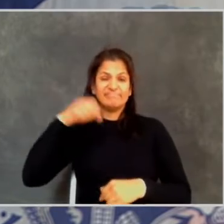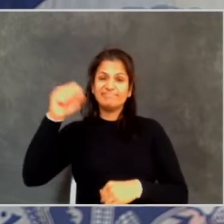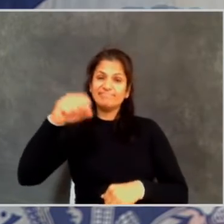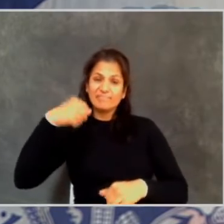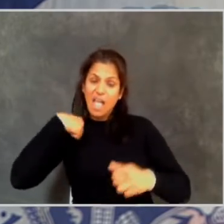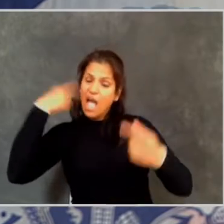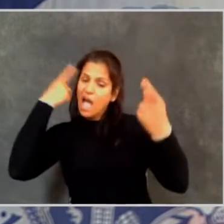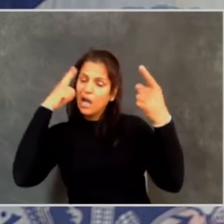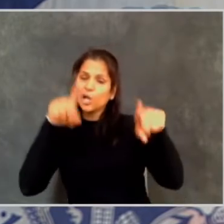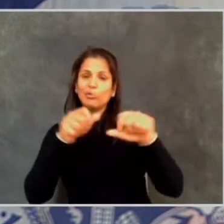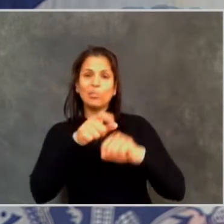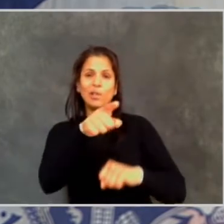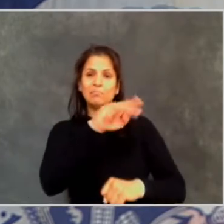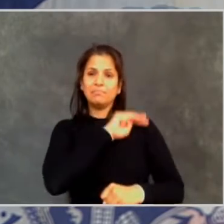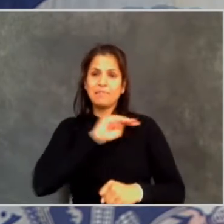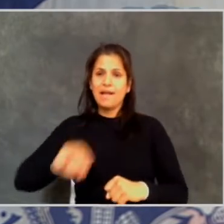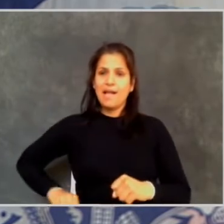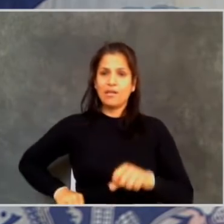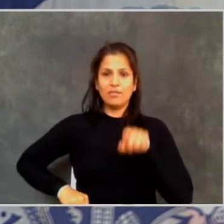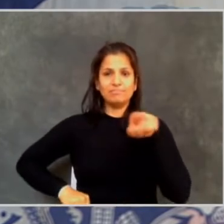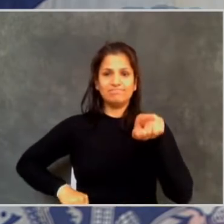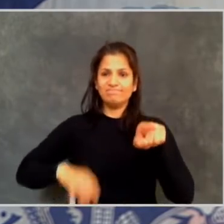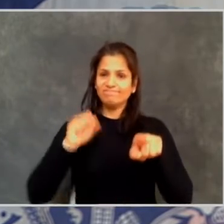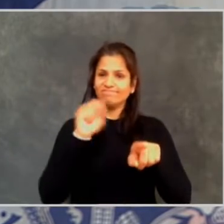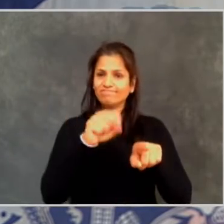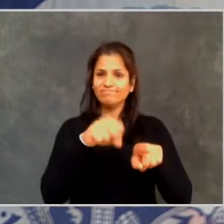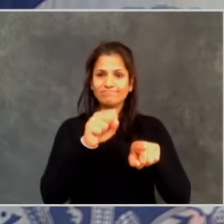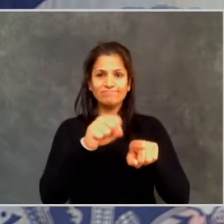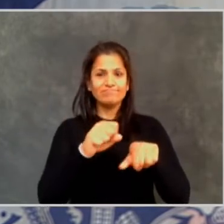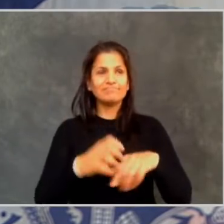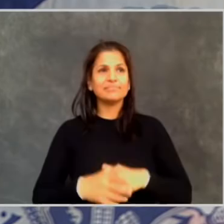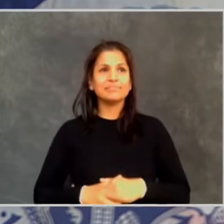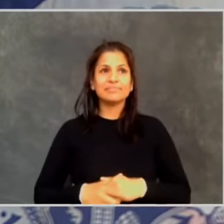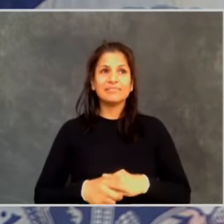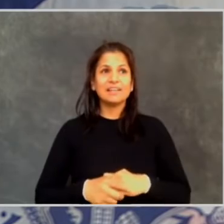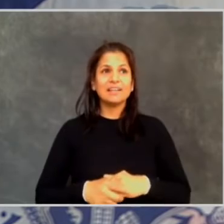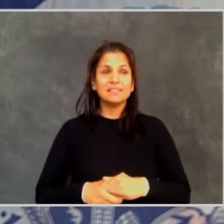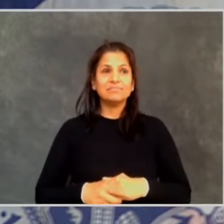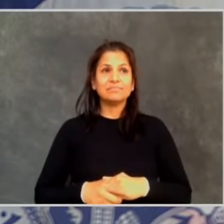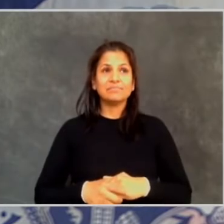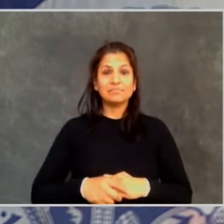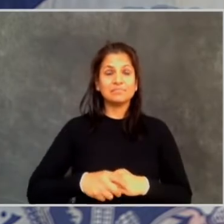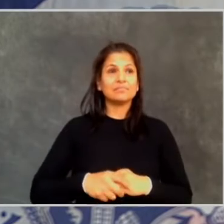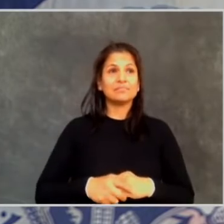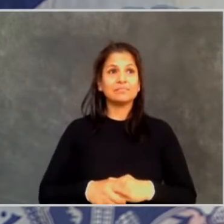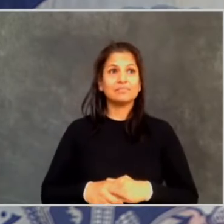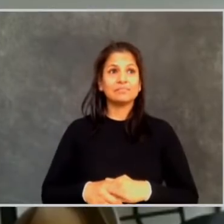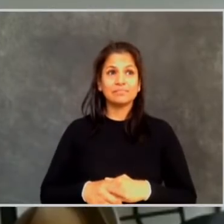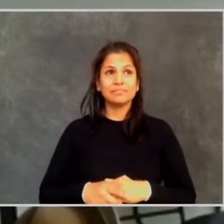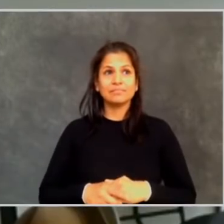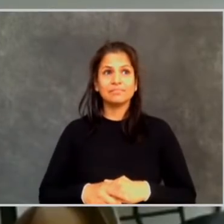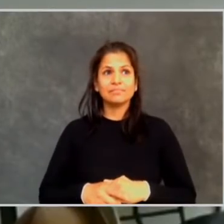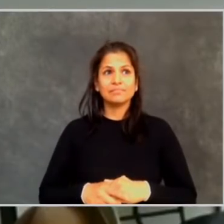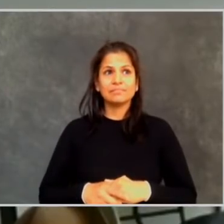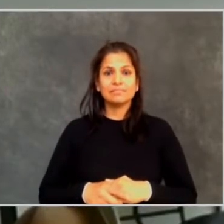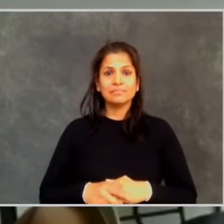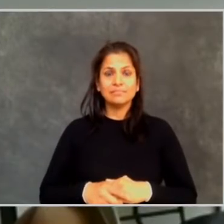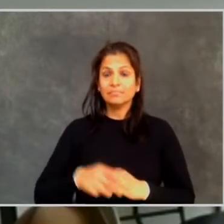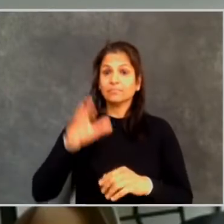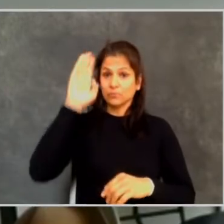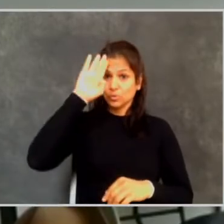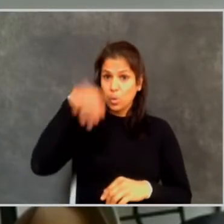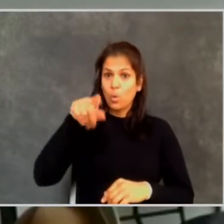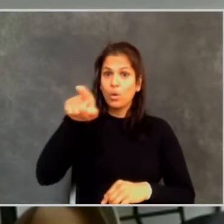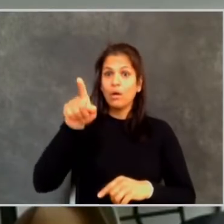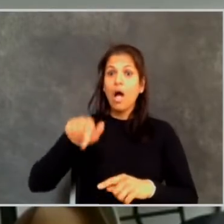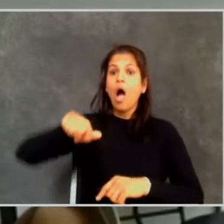other countries that have been developed. Only one has been approved by the FDA so far. The state is interested